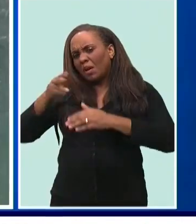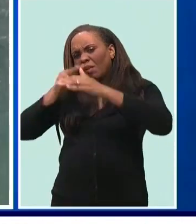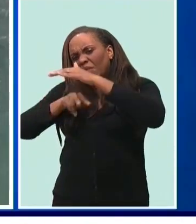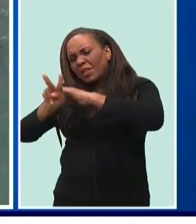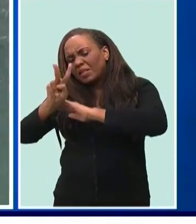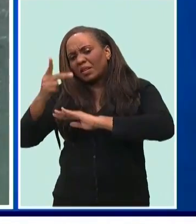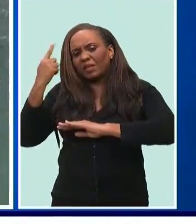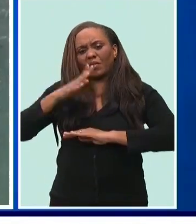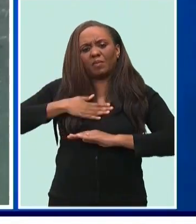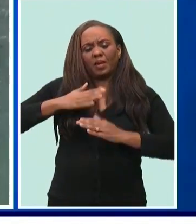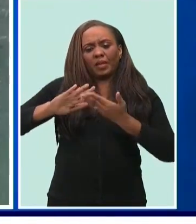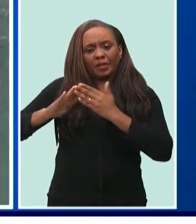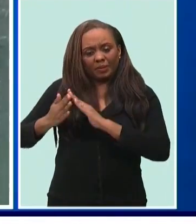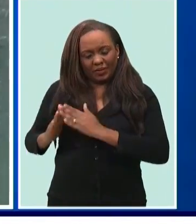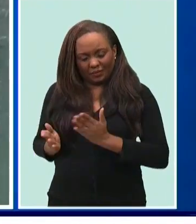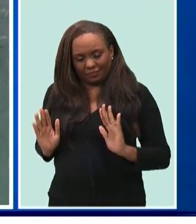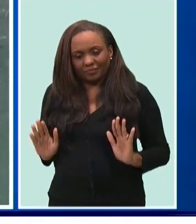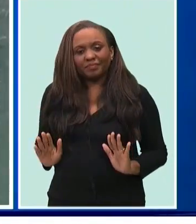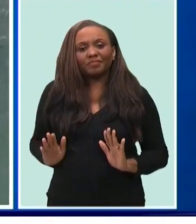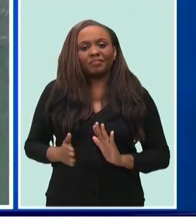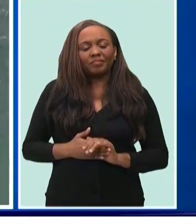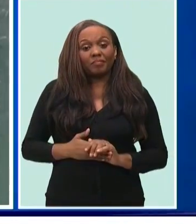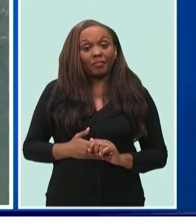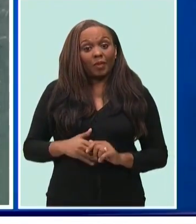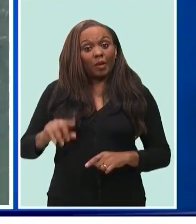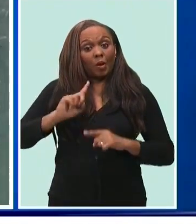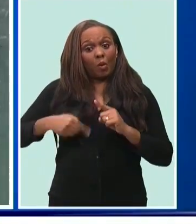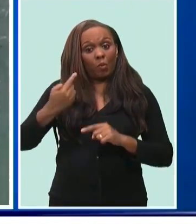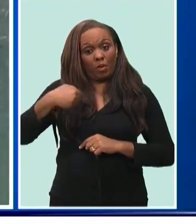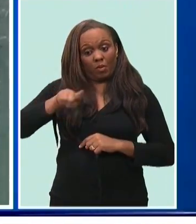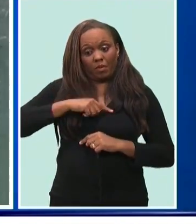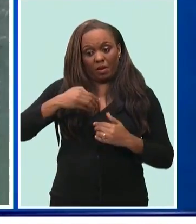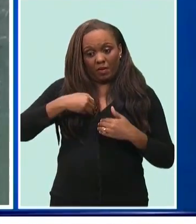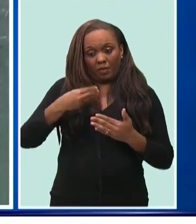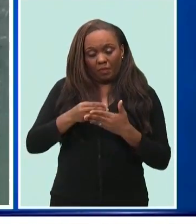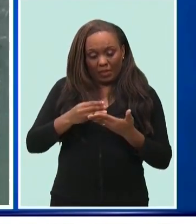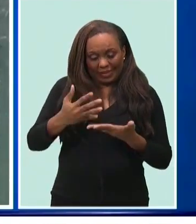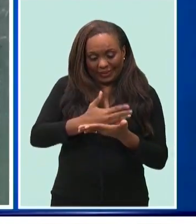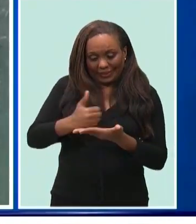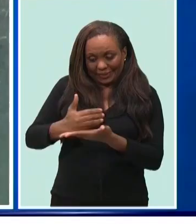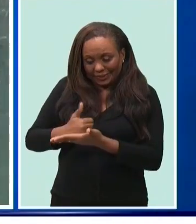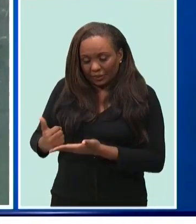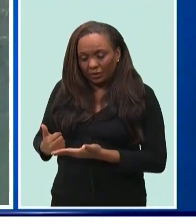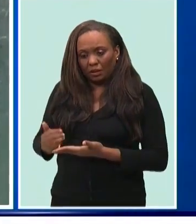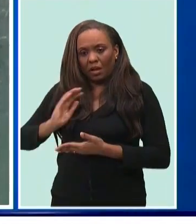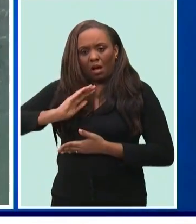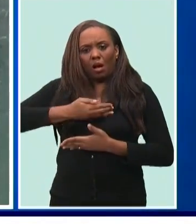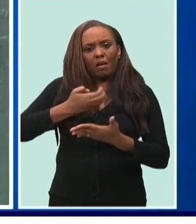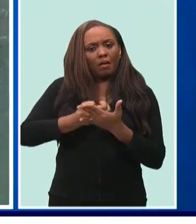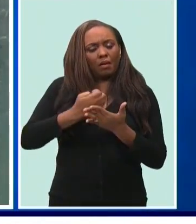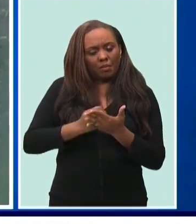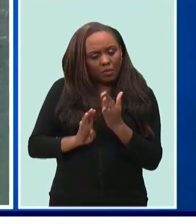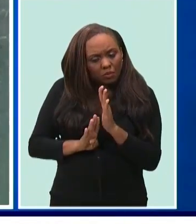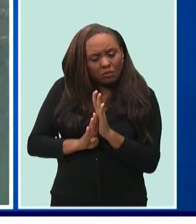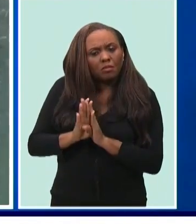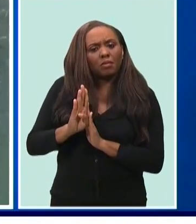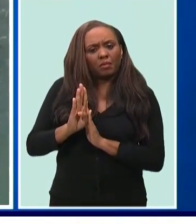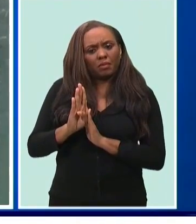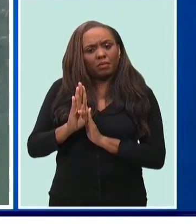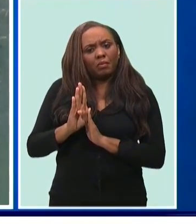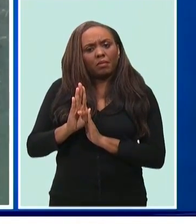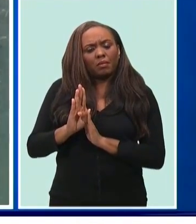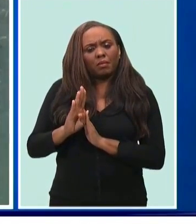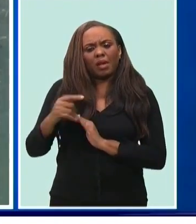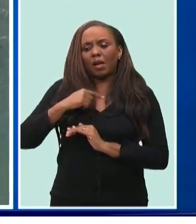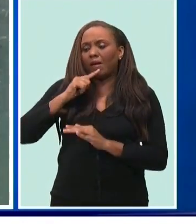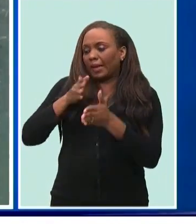communities, once we are able to get the economic growth occurring, I am looking forward